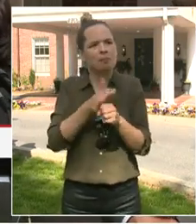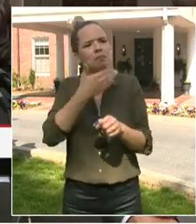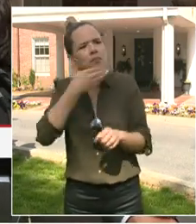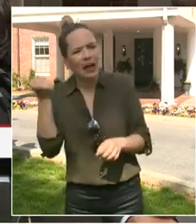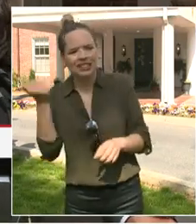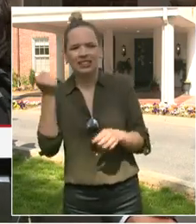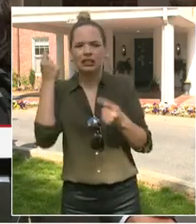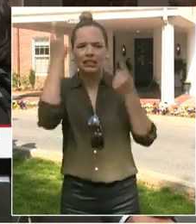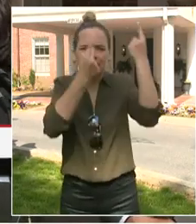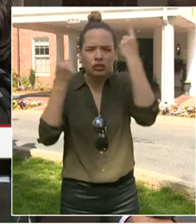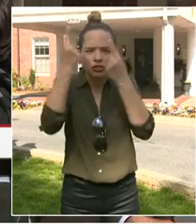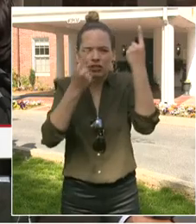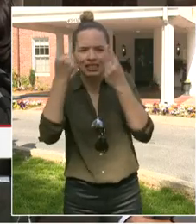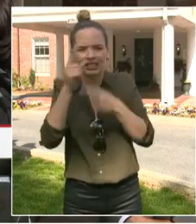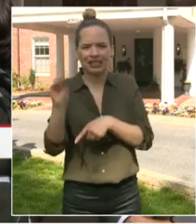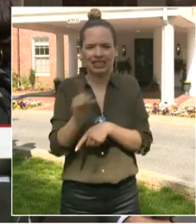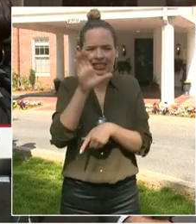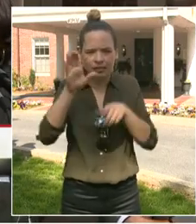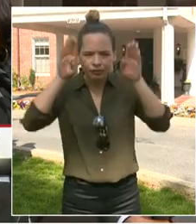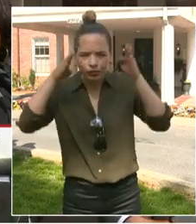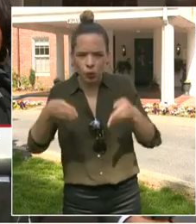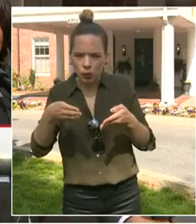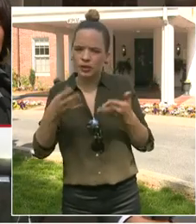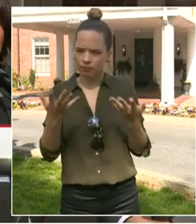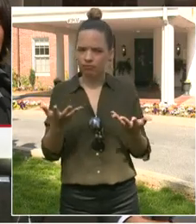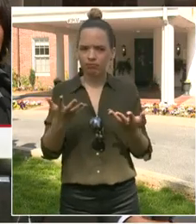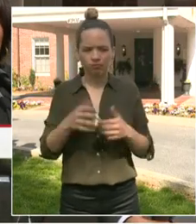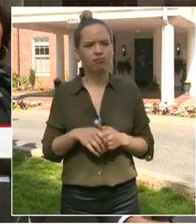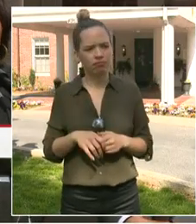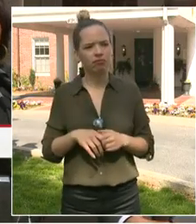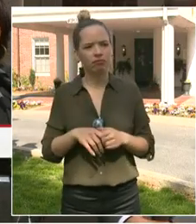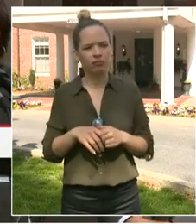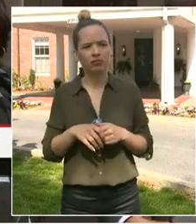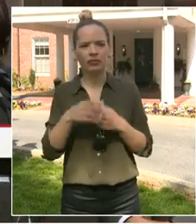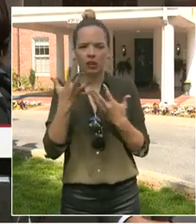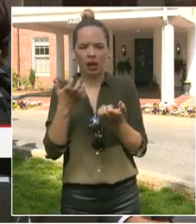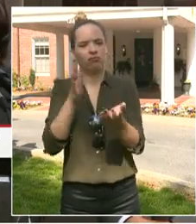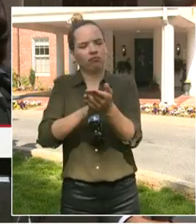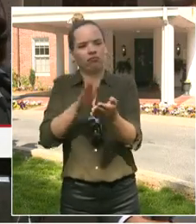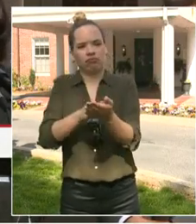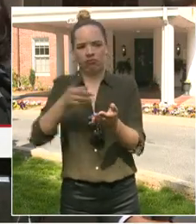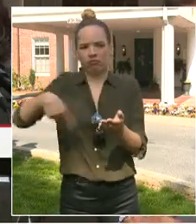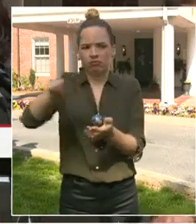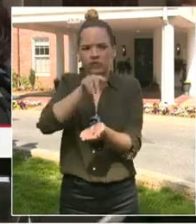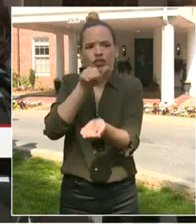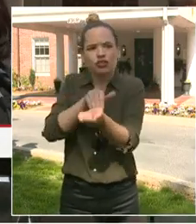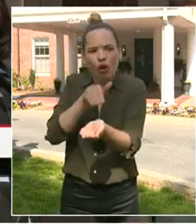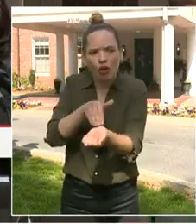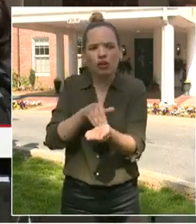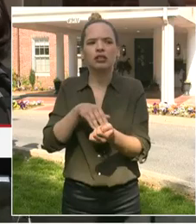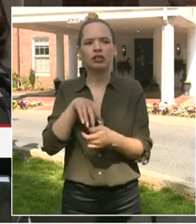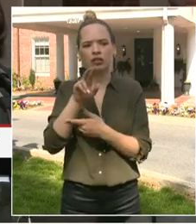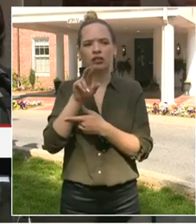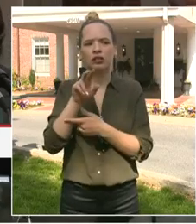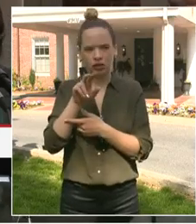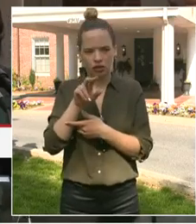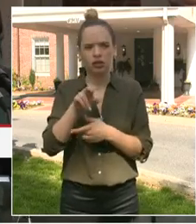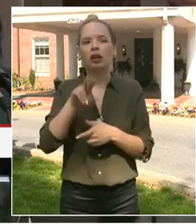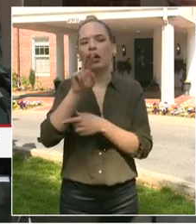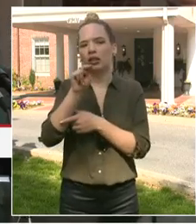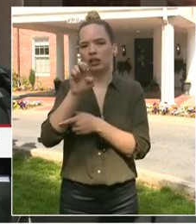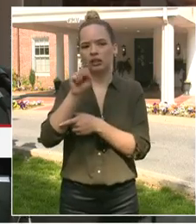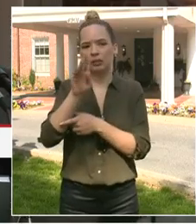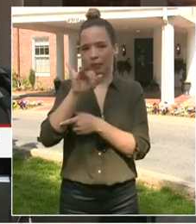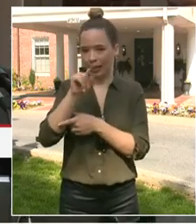D.C. around it. So I want to commend Dr. Nesbitt. You all know Dr. Nesbitt. You watched her, right? And